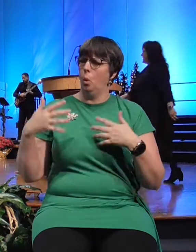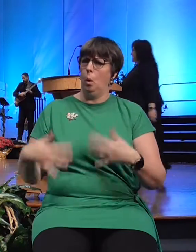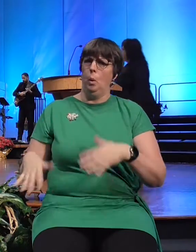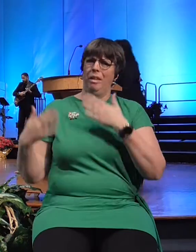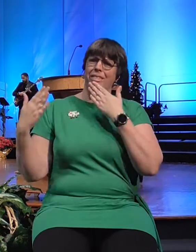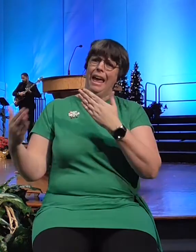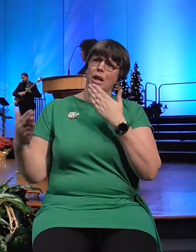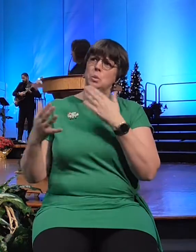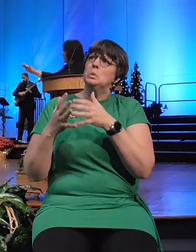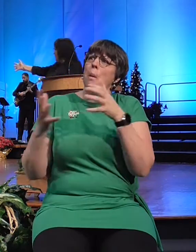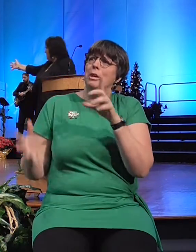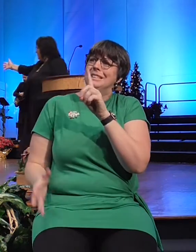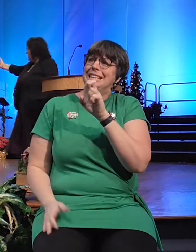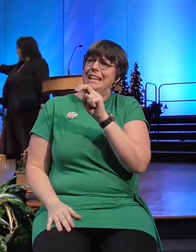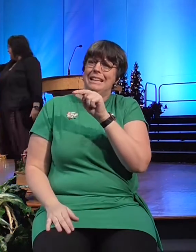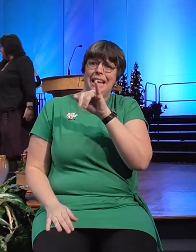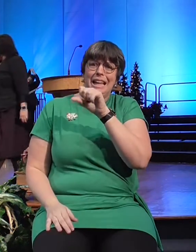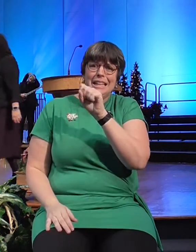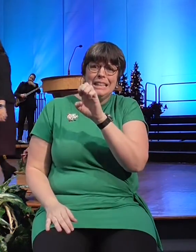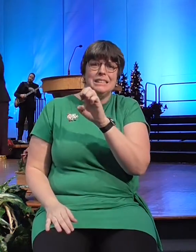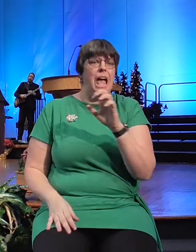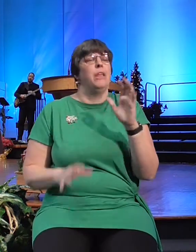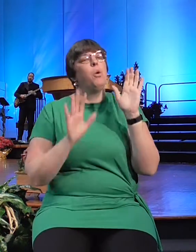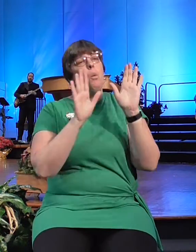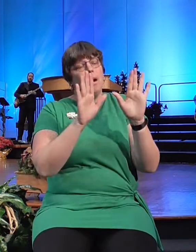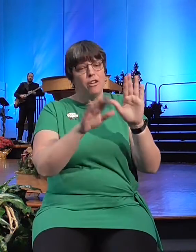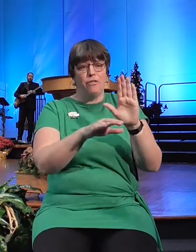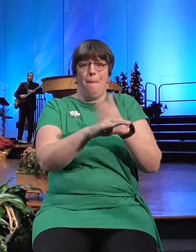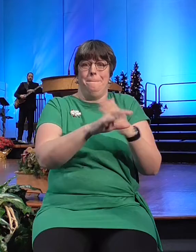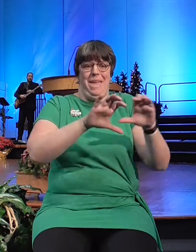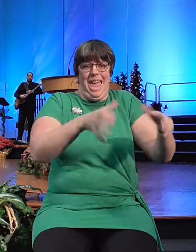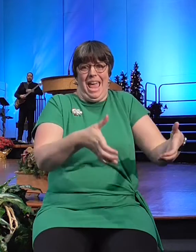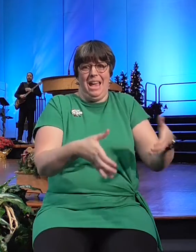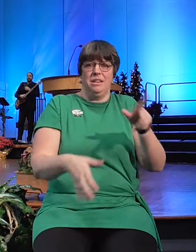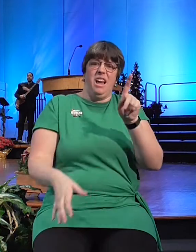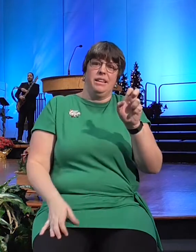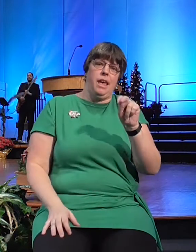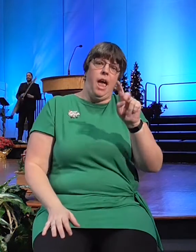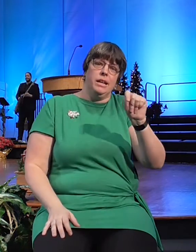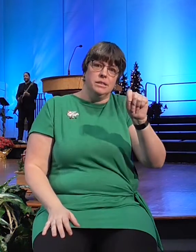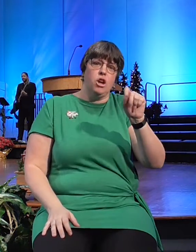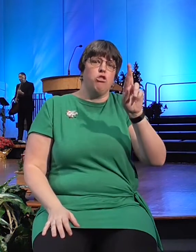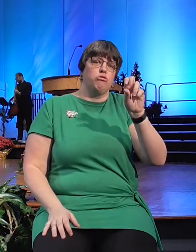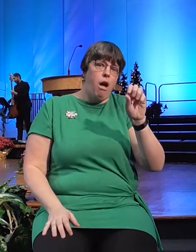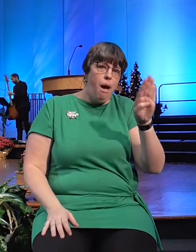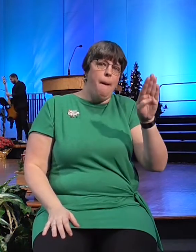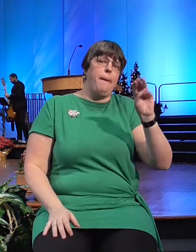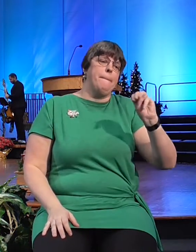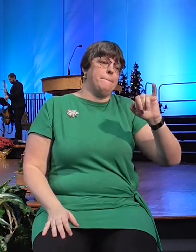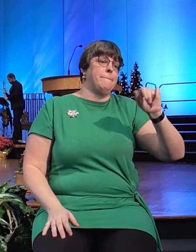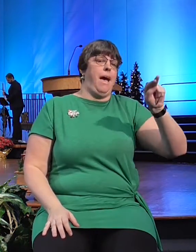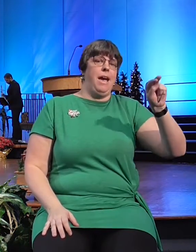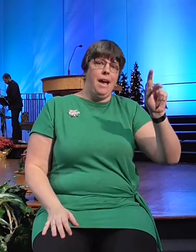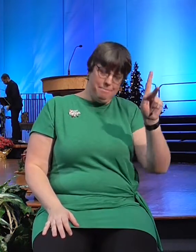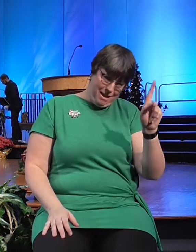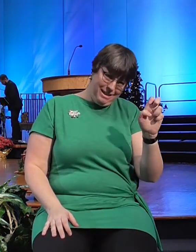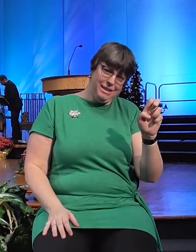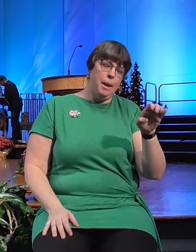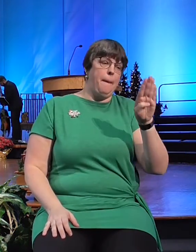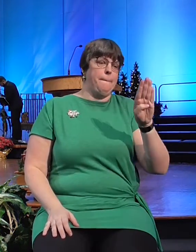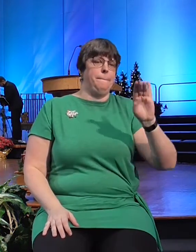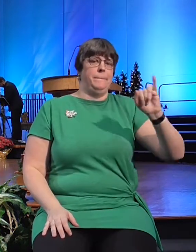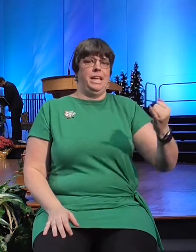Thank you so much, Denise, and thank you to our wonderful band, to Kent and to Rob, to Mike and to Bijou. What a